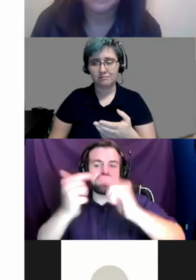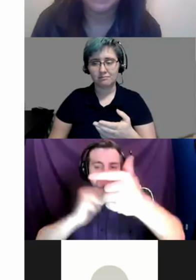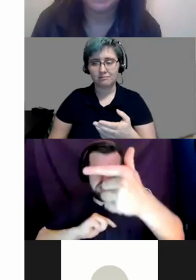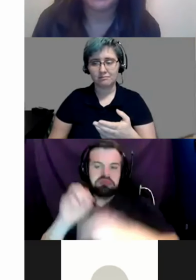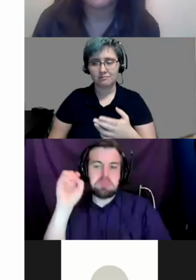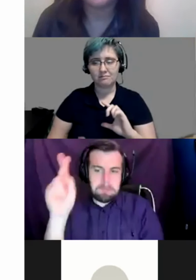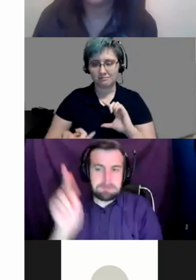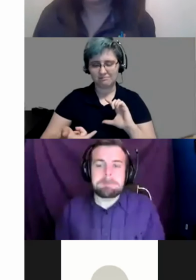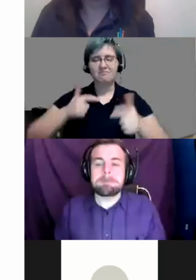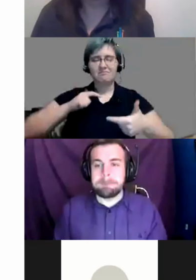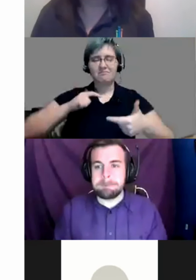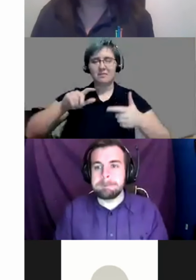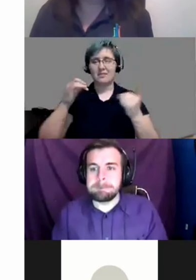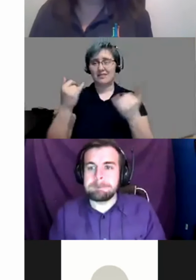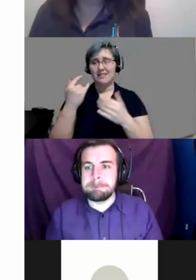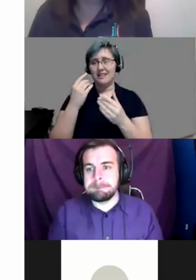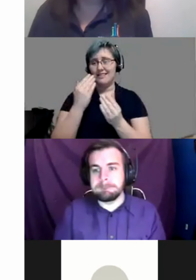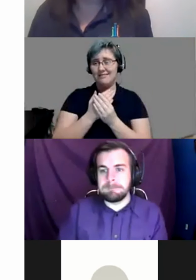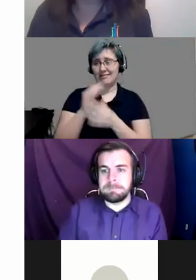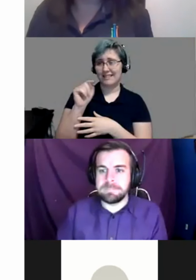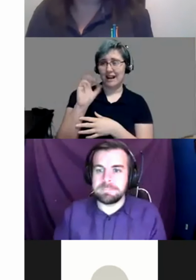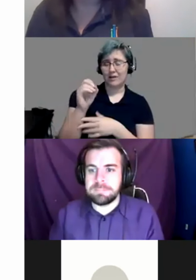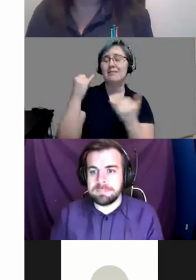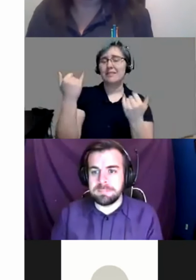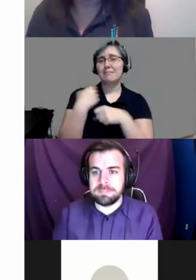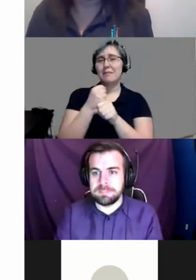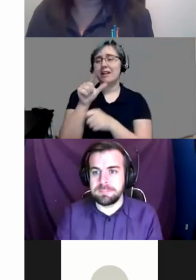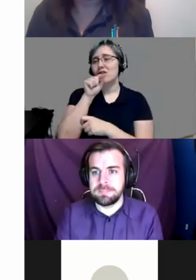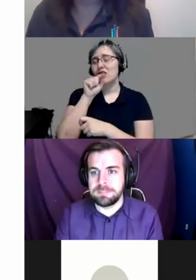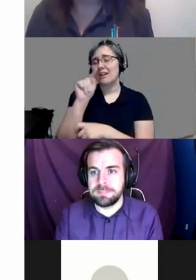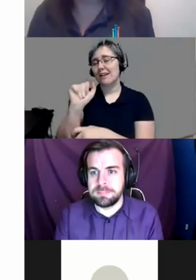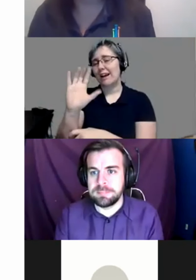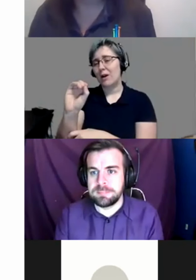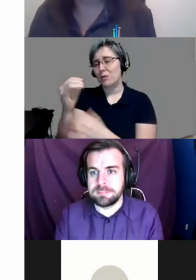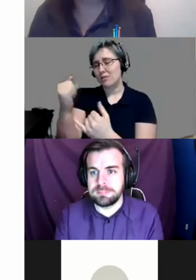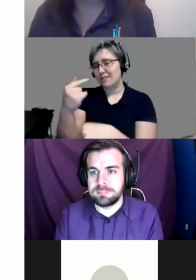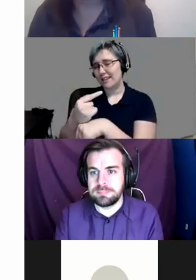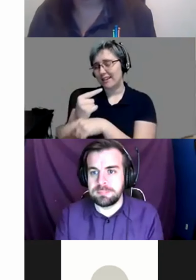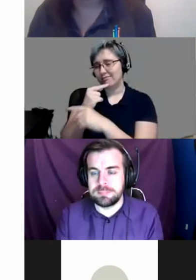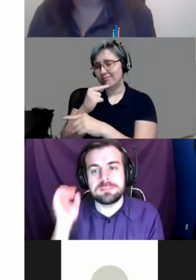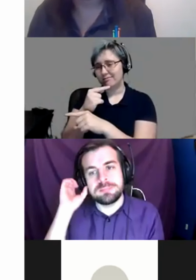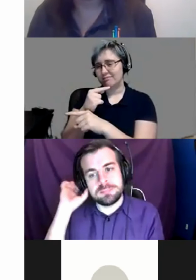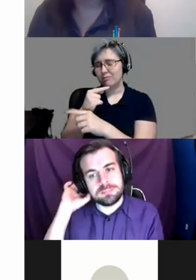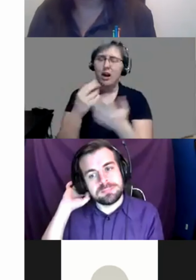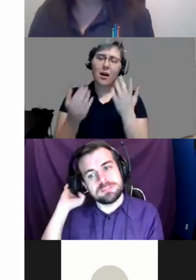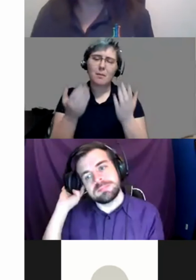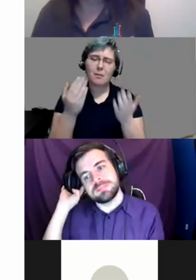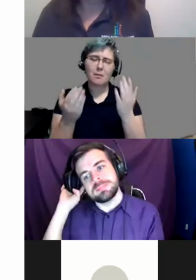Yes, Tuesday. and I'm making chicken tacos today. Wonderful. Either chicken or enchiladas.